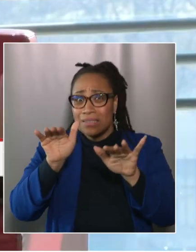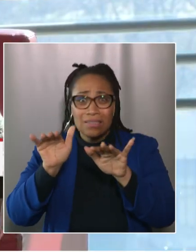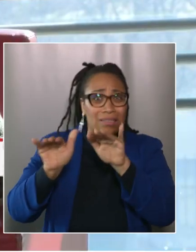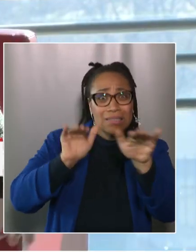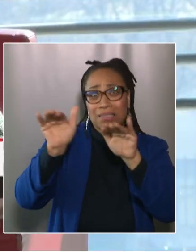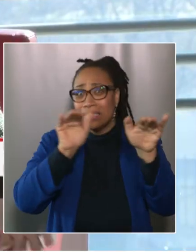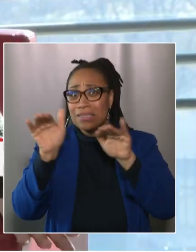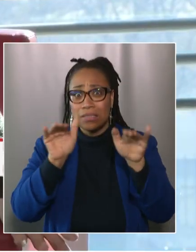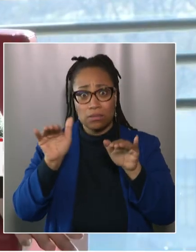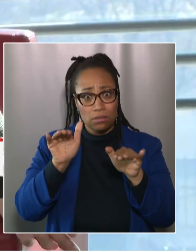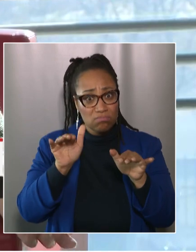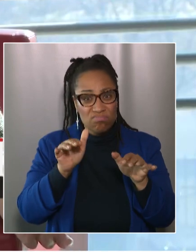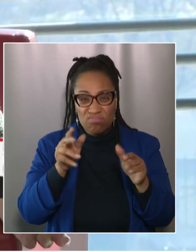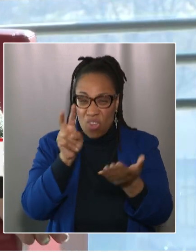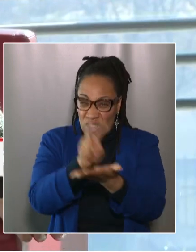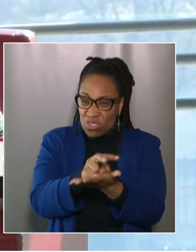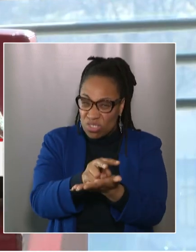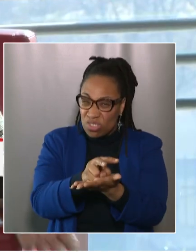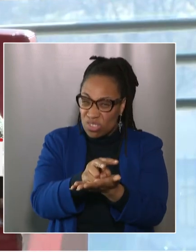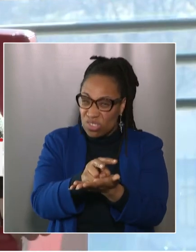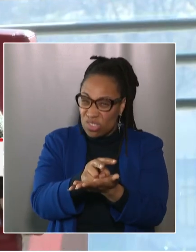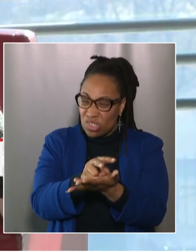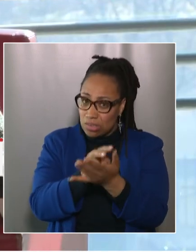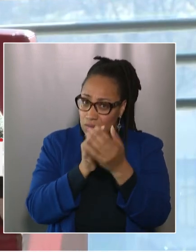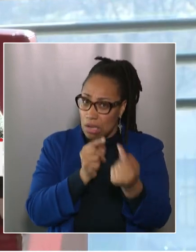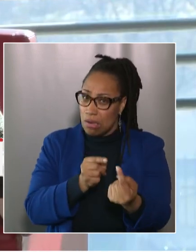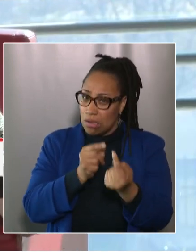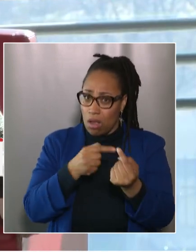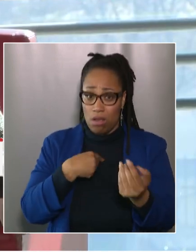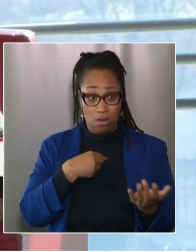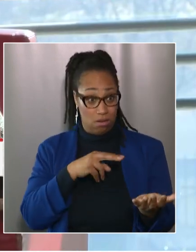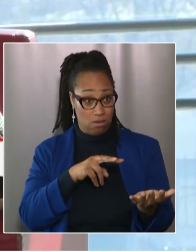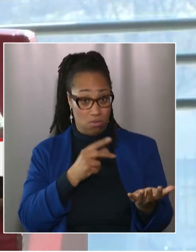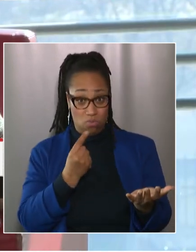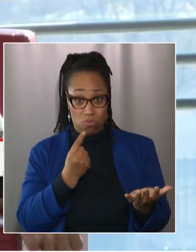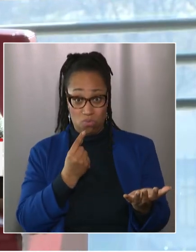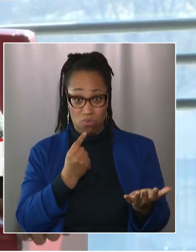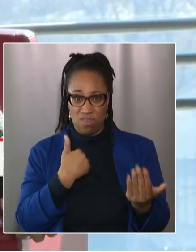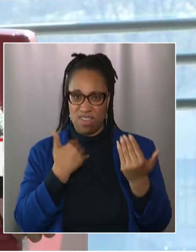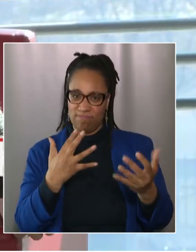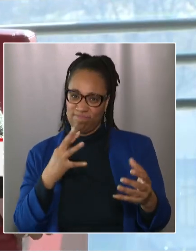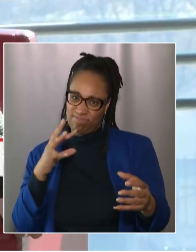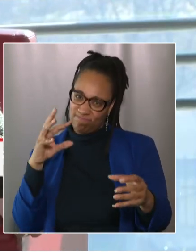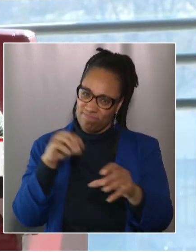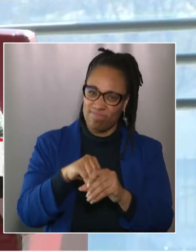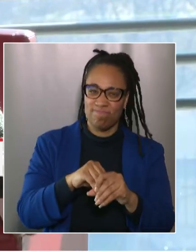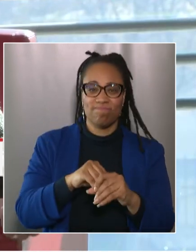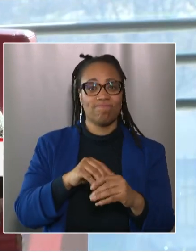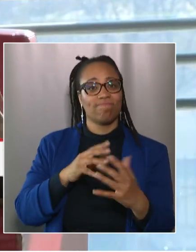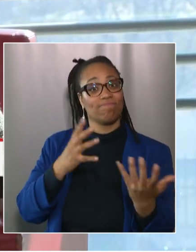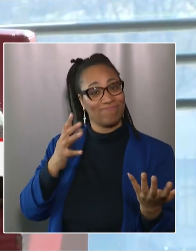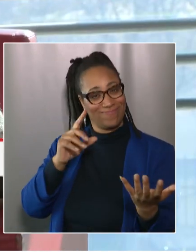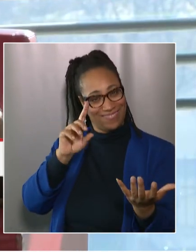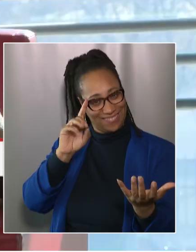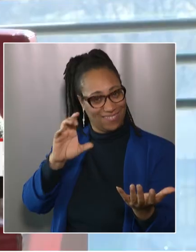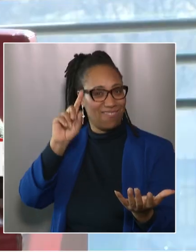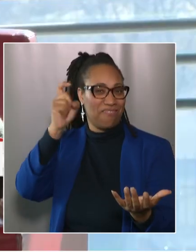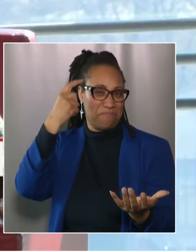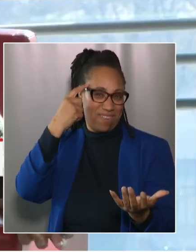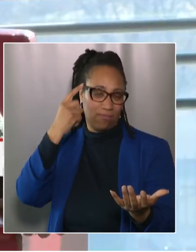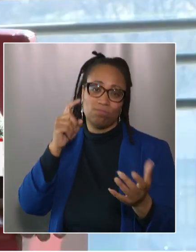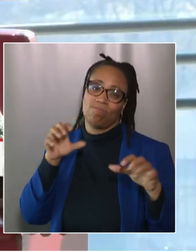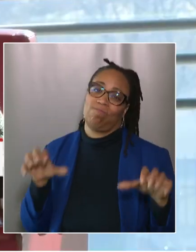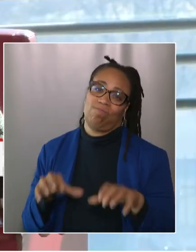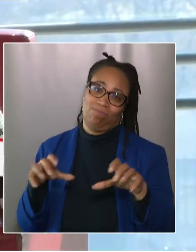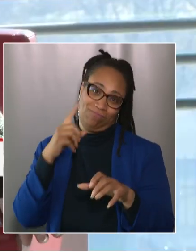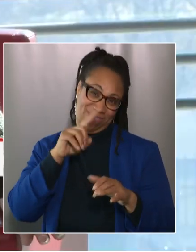that we had to go in first, that we had to be the big anchor, that we had to kickstart it. And we